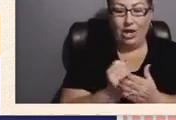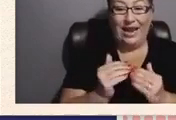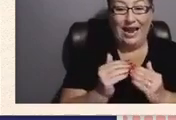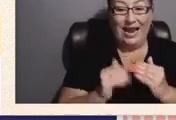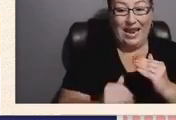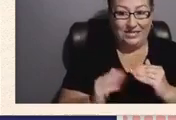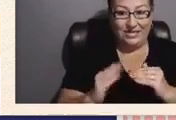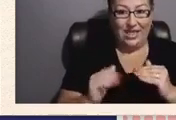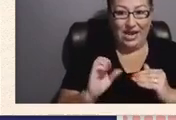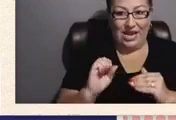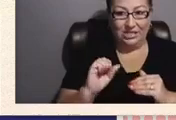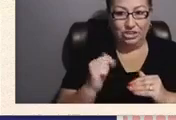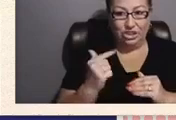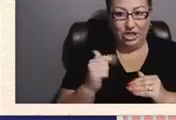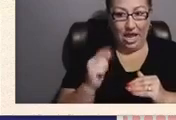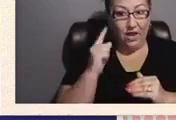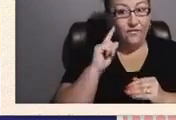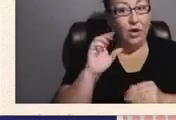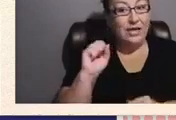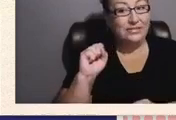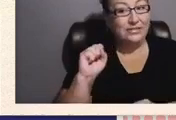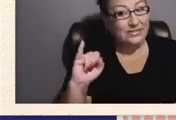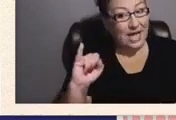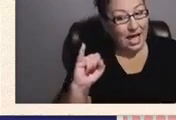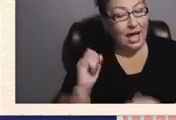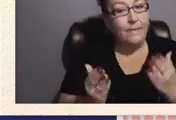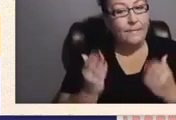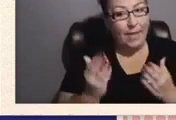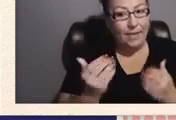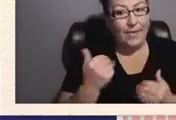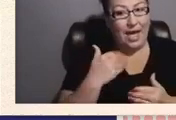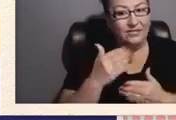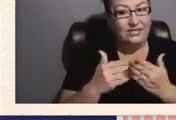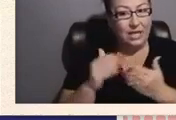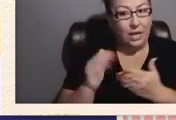for SSI, he may have some deduction on